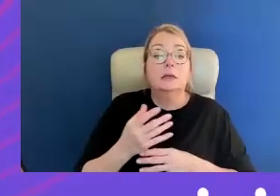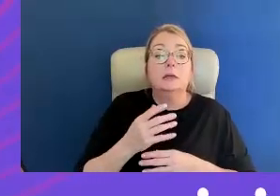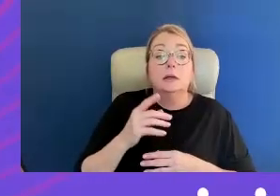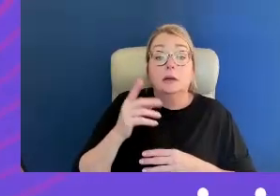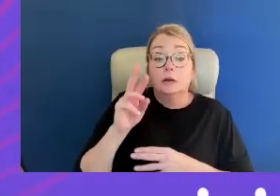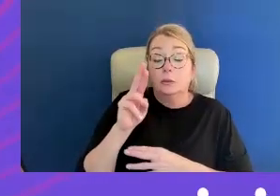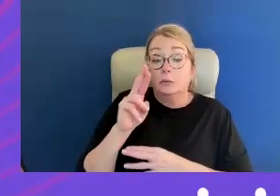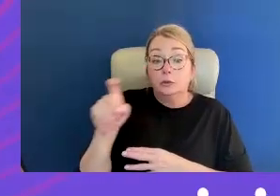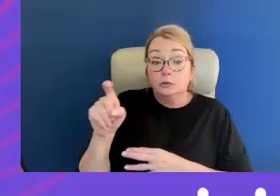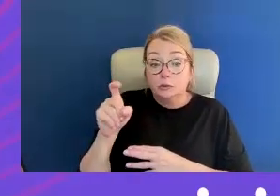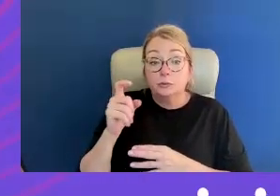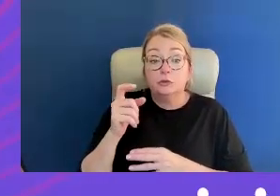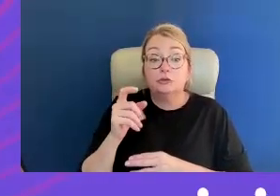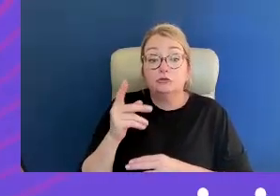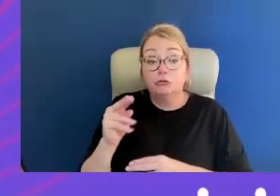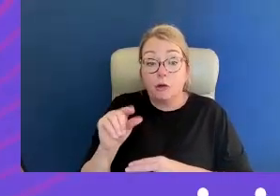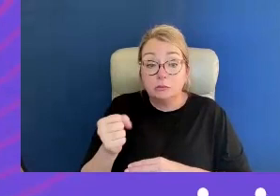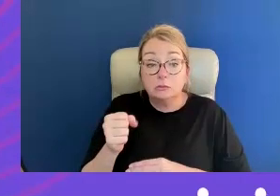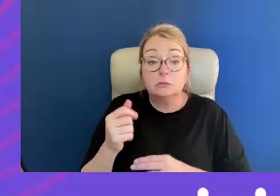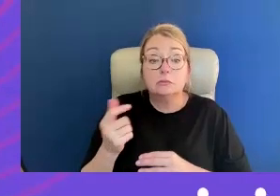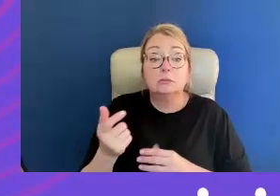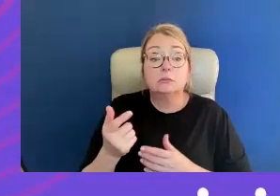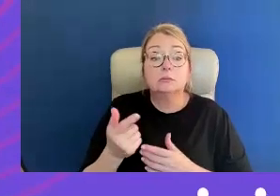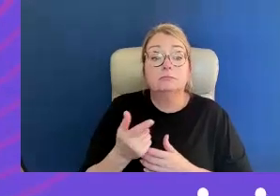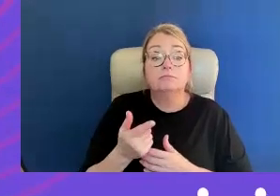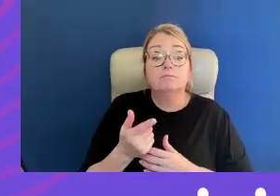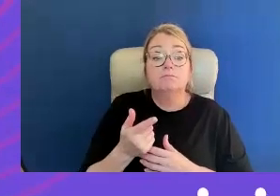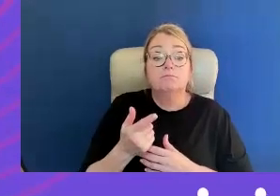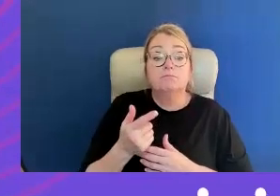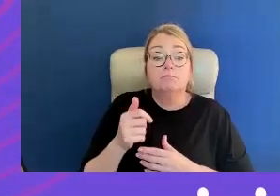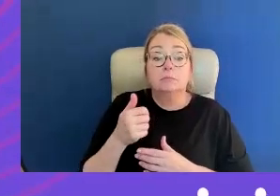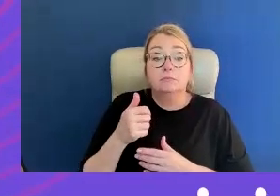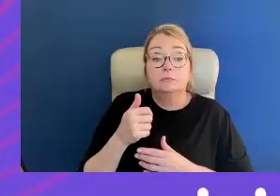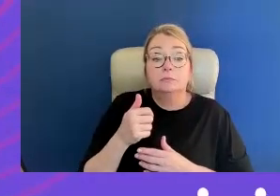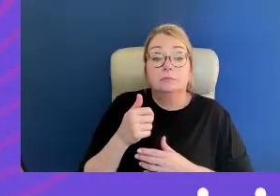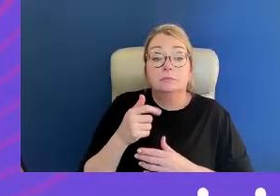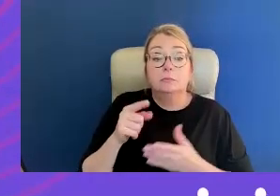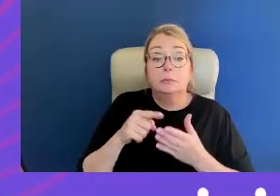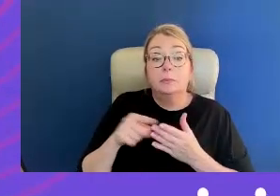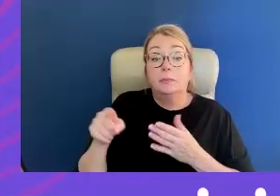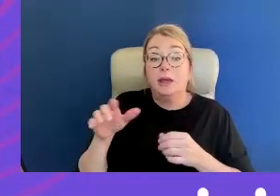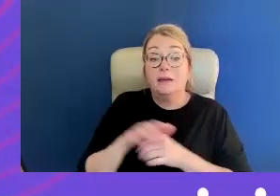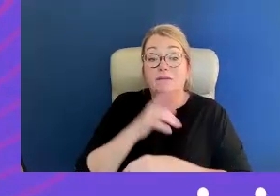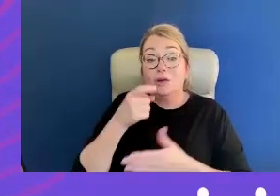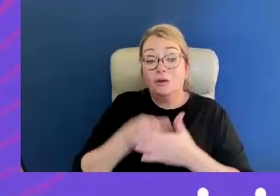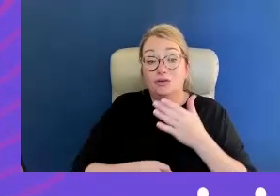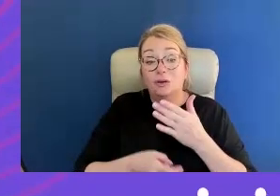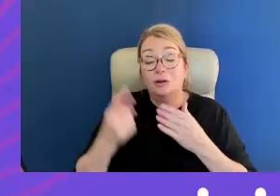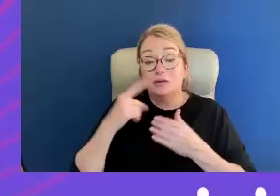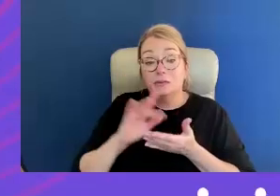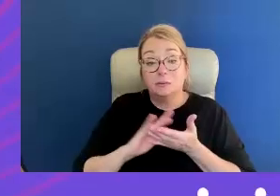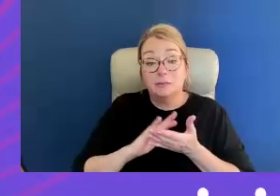it's $0 a month, no big problem, but I take a maintenance medication every day. You're going to actually pay for the full cost